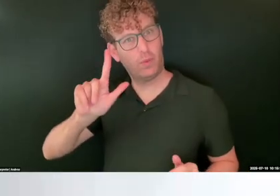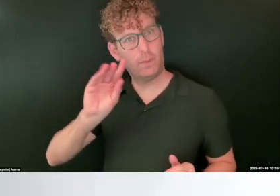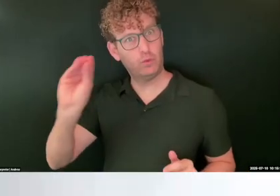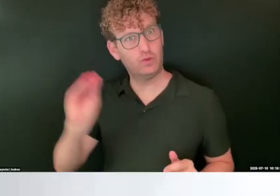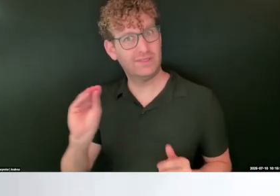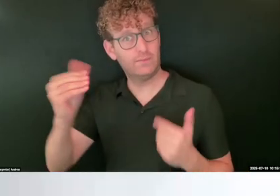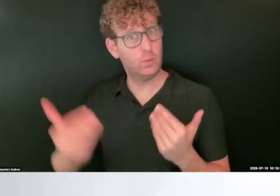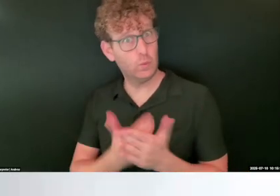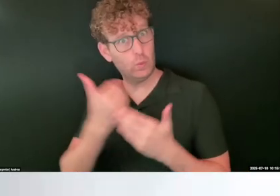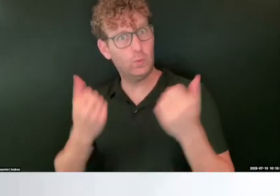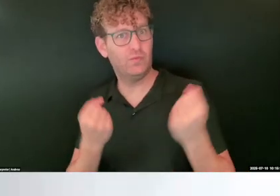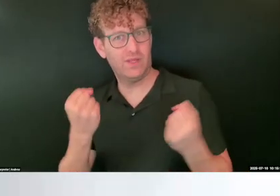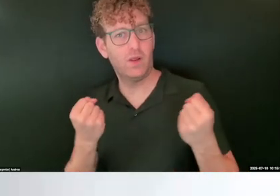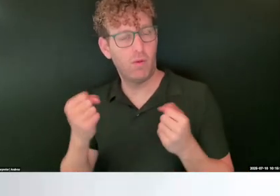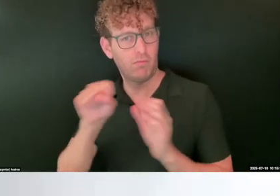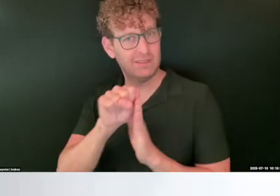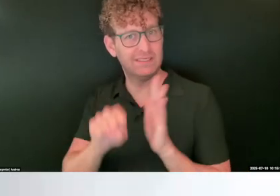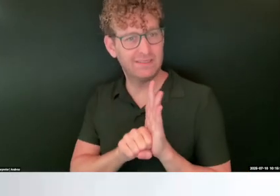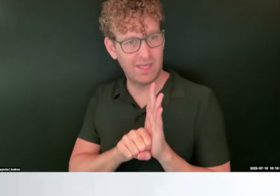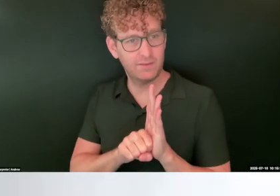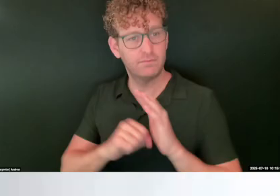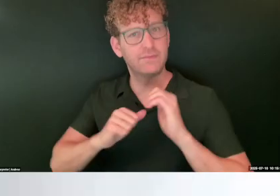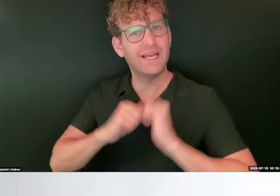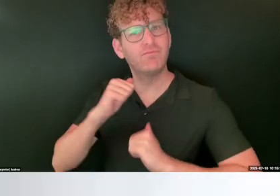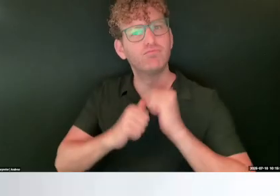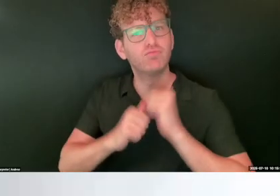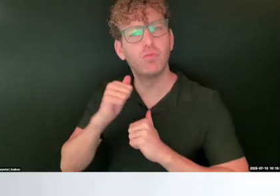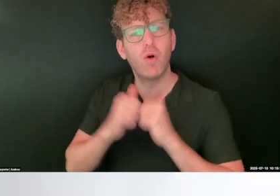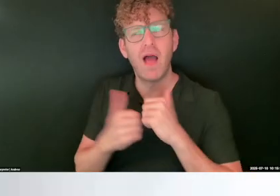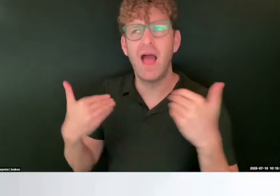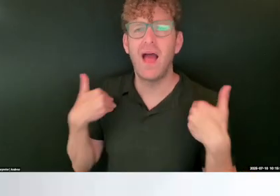On the infrastructure side, there are currently